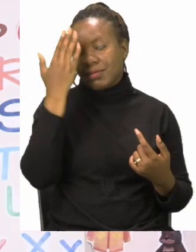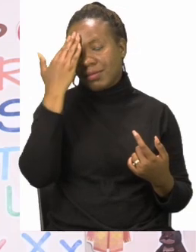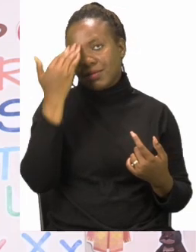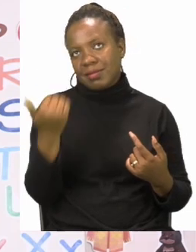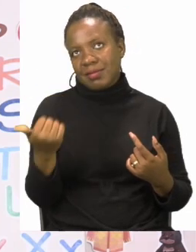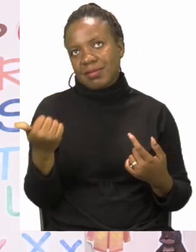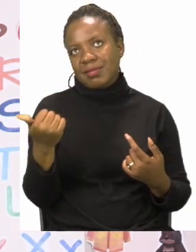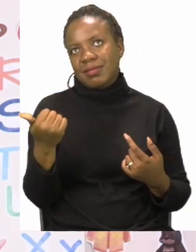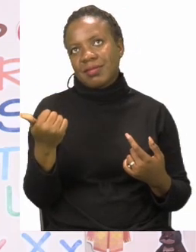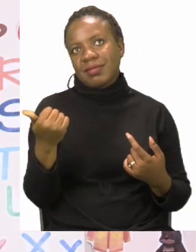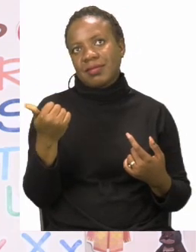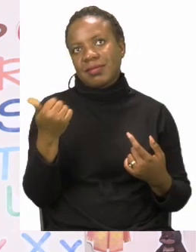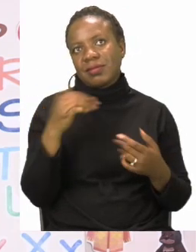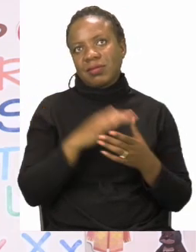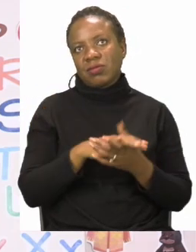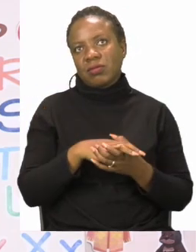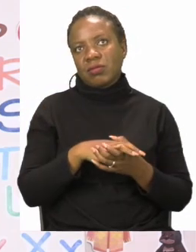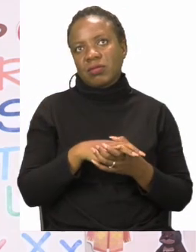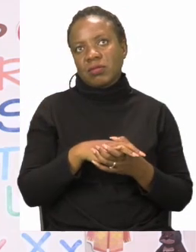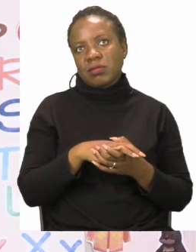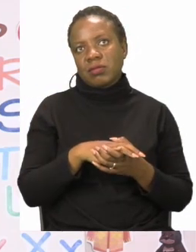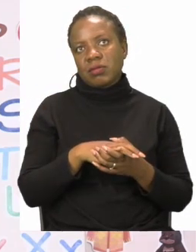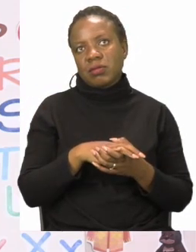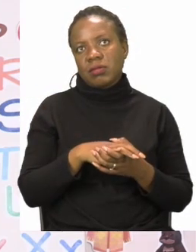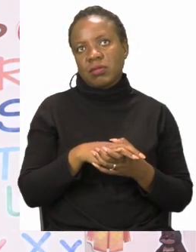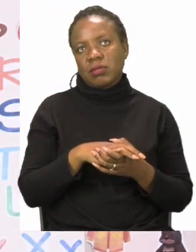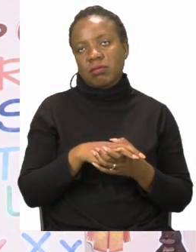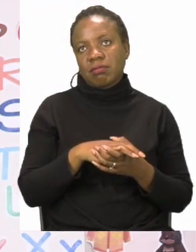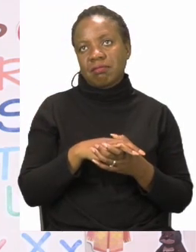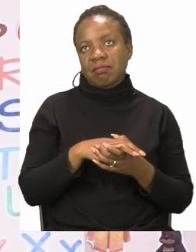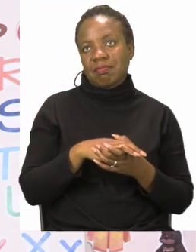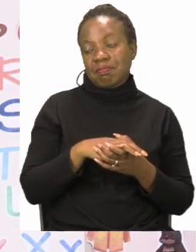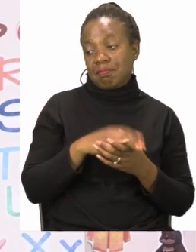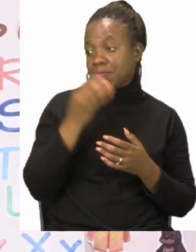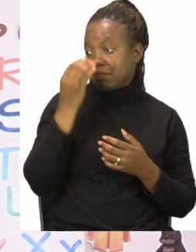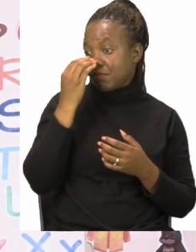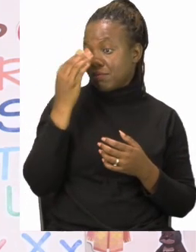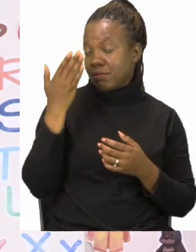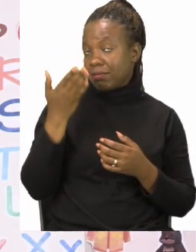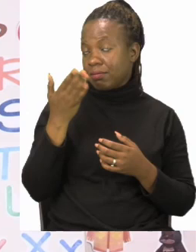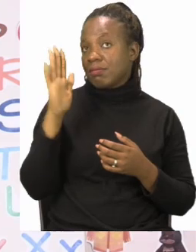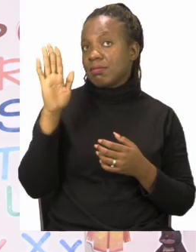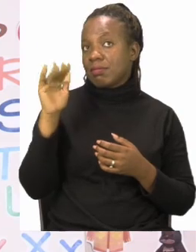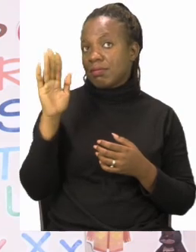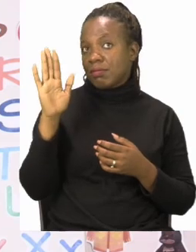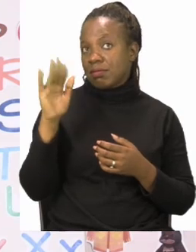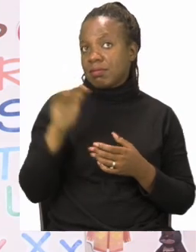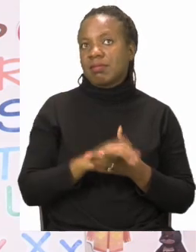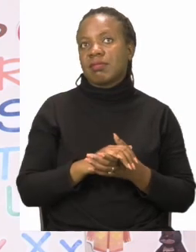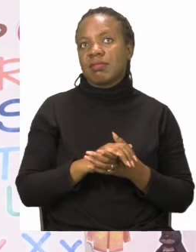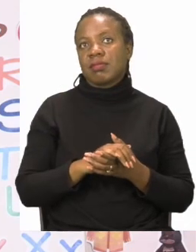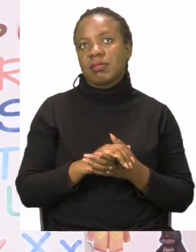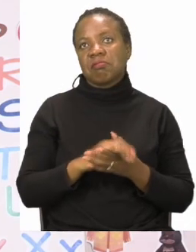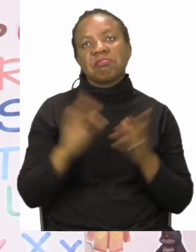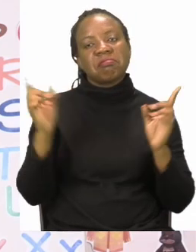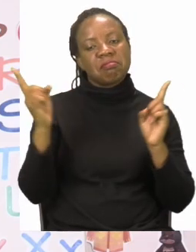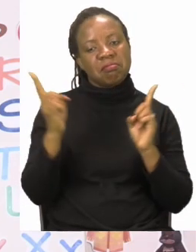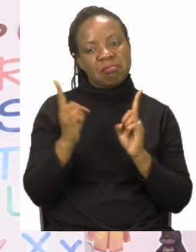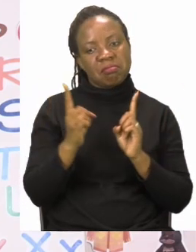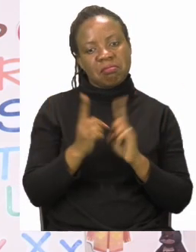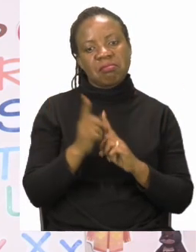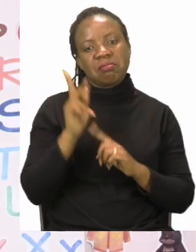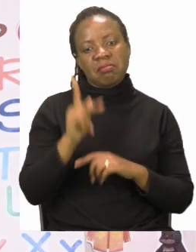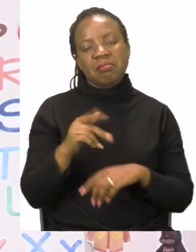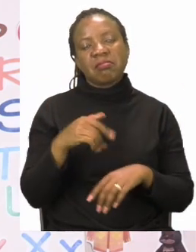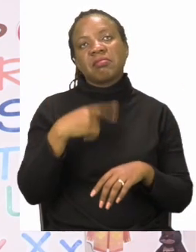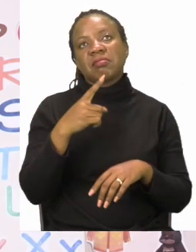there he is! Hello, Zoshi! Now, we'll ask Zoshi to say goodbye to you as well. We will see you next time.